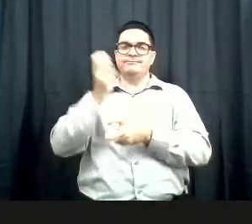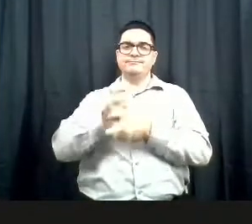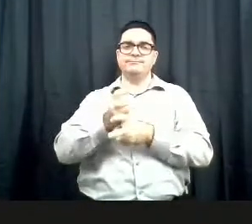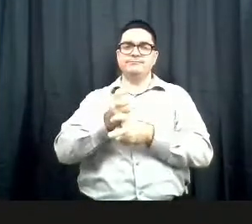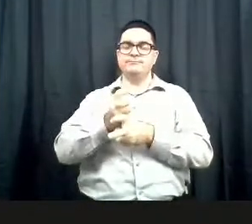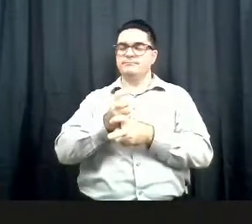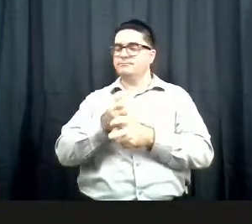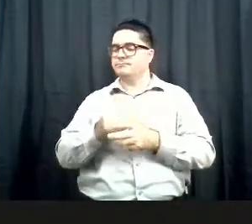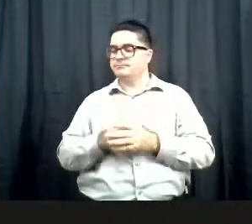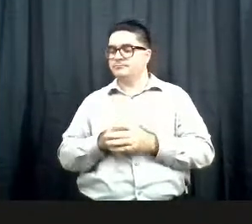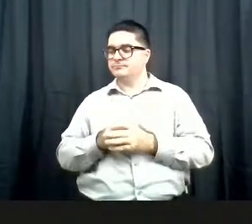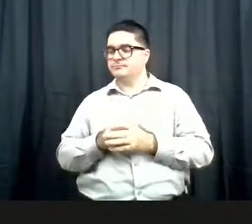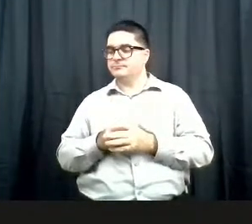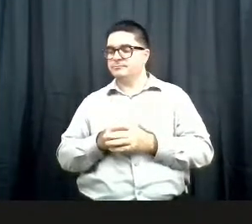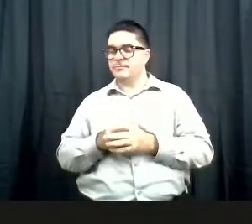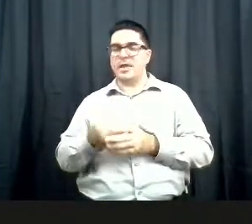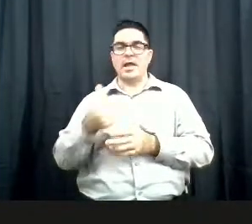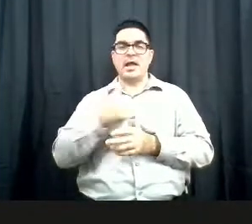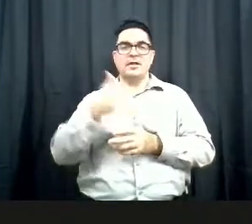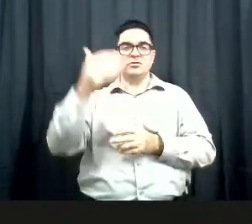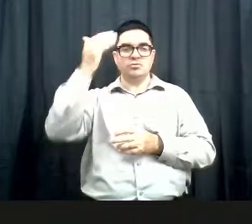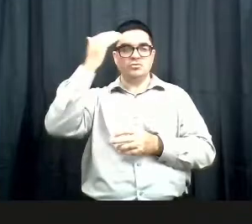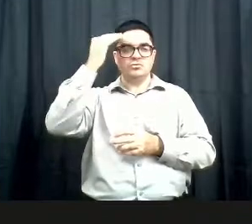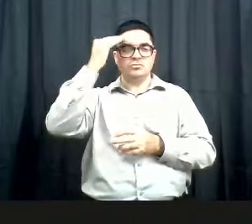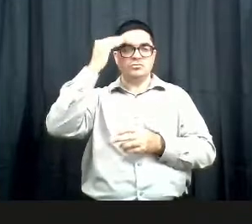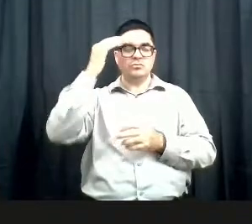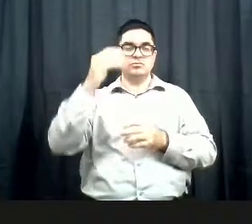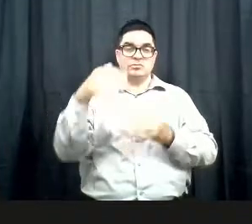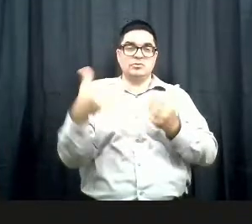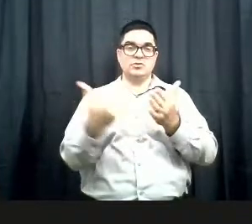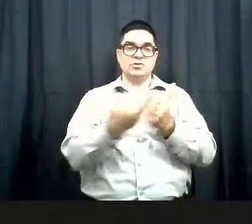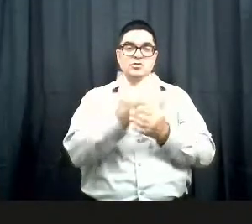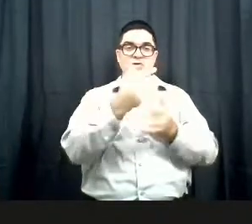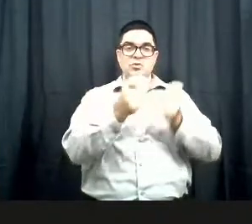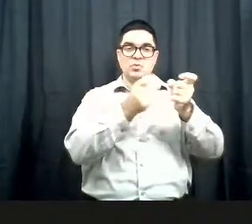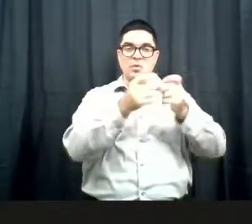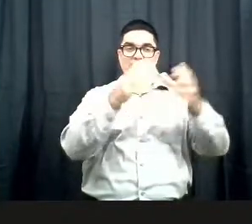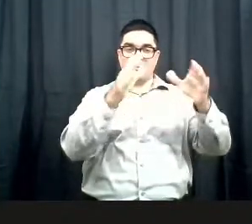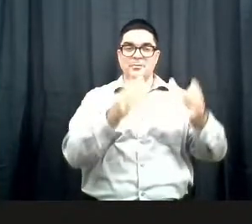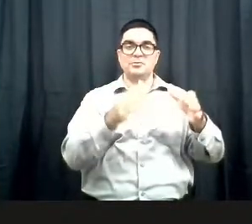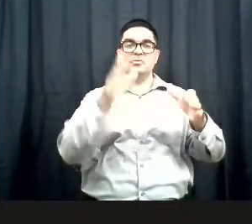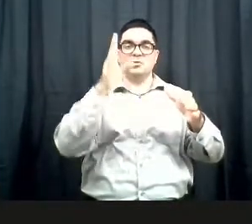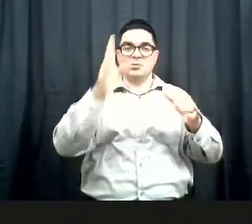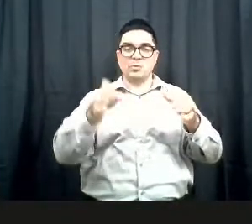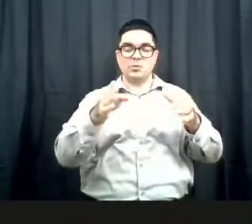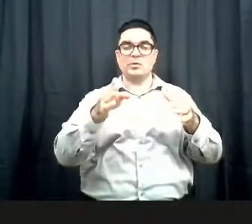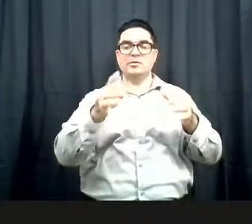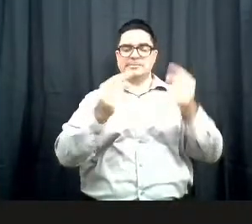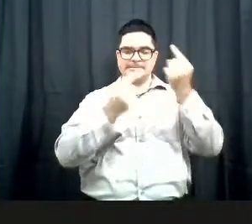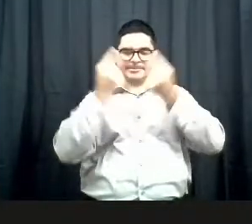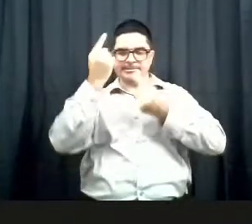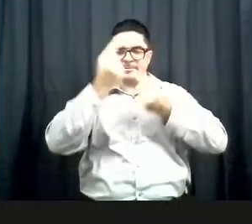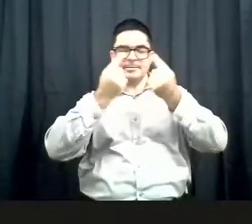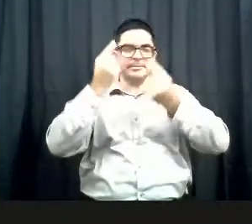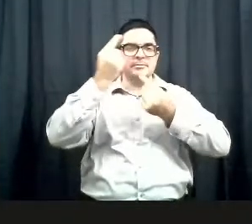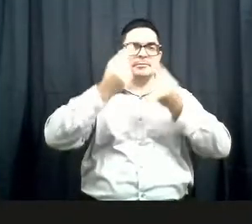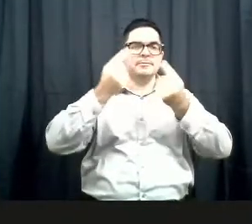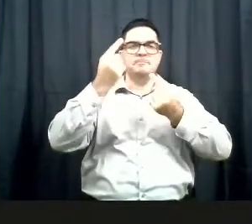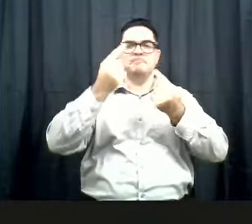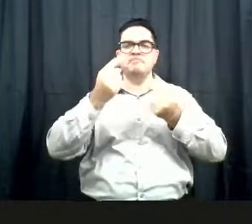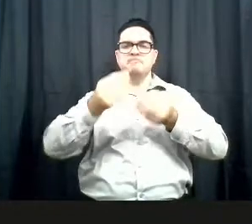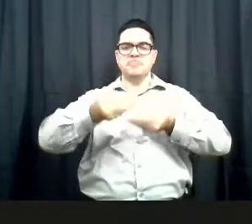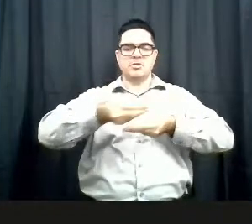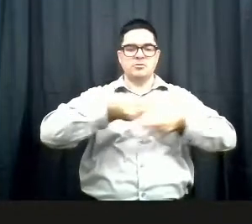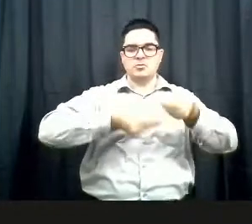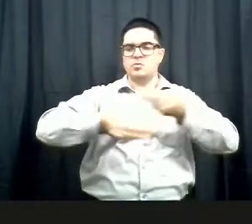I'm sure the new administration is going to be thinking about many of these questions in terms of what is the need to invest and where do we